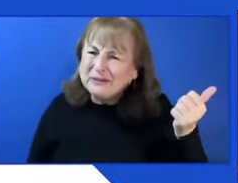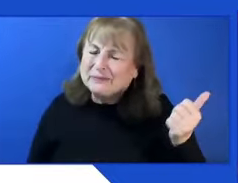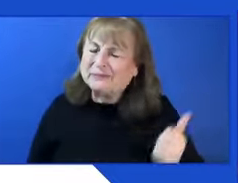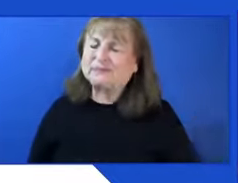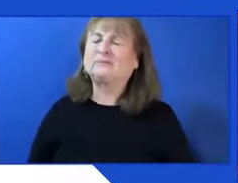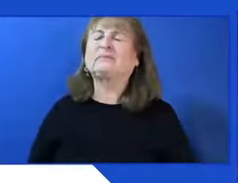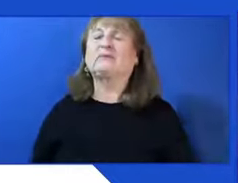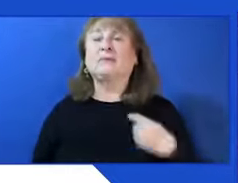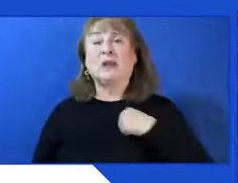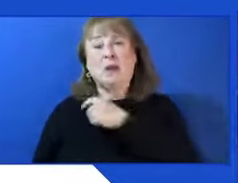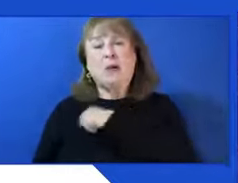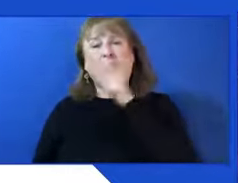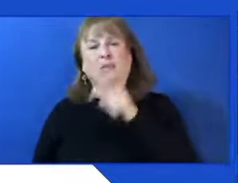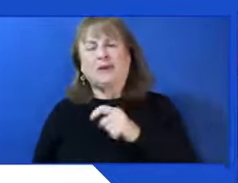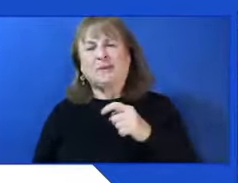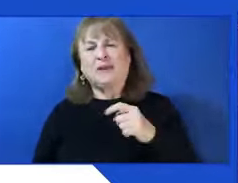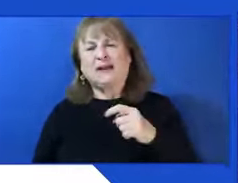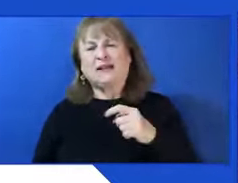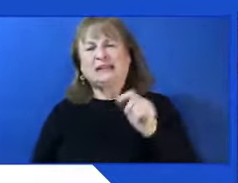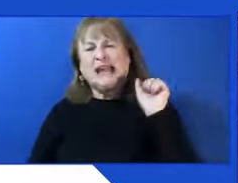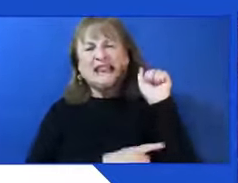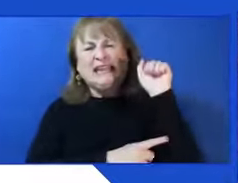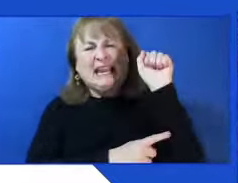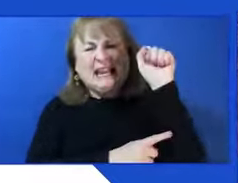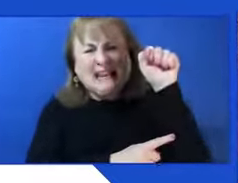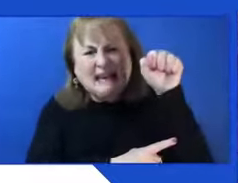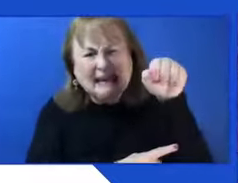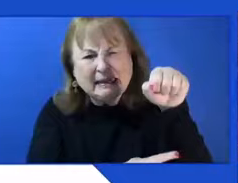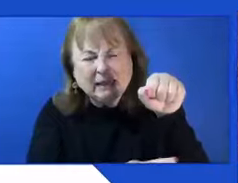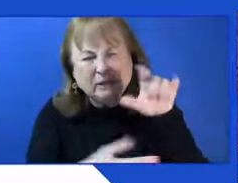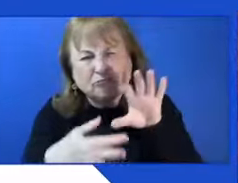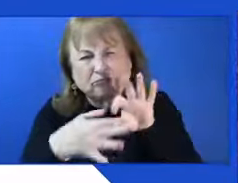We must lean into love.